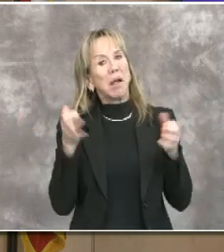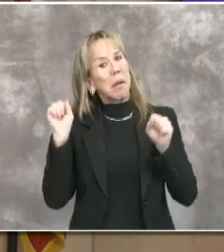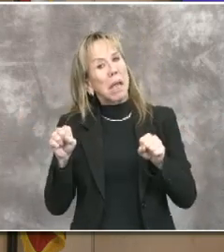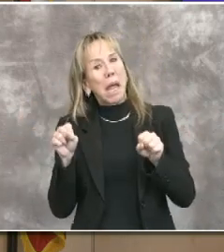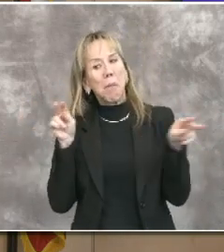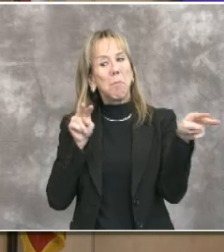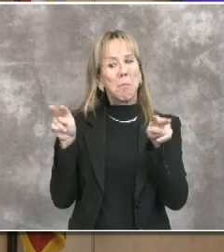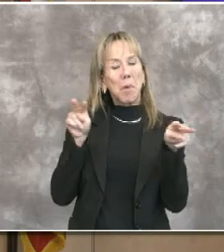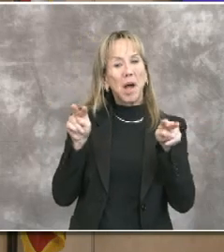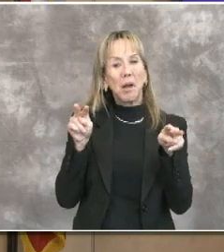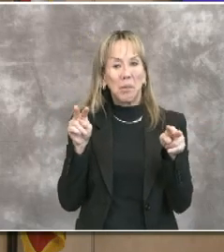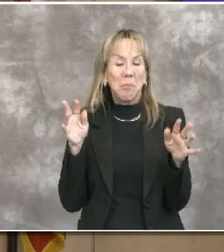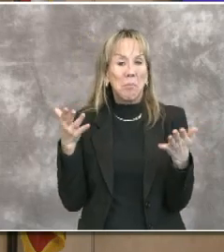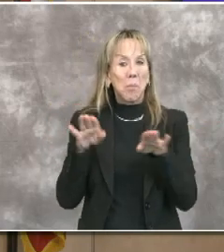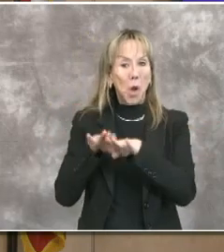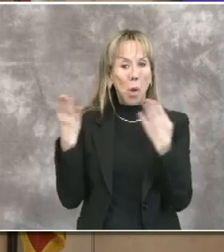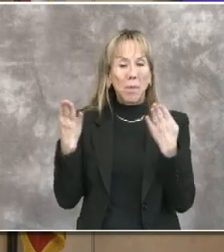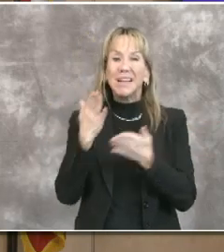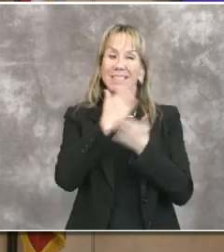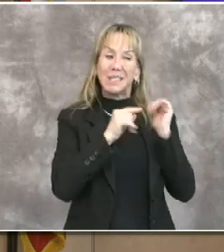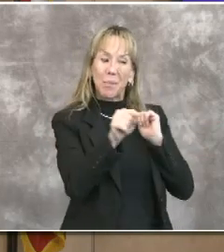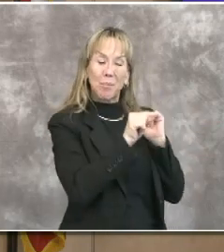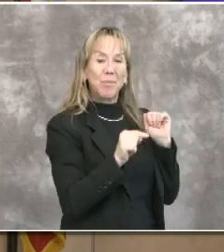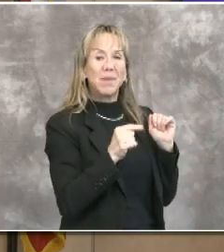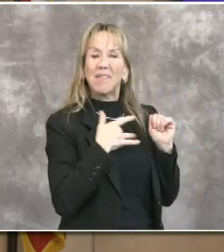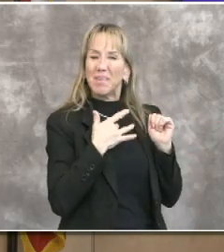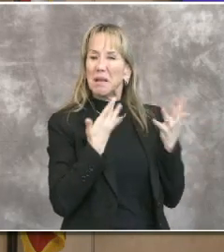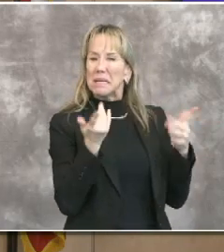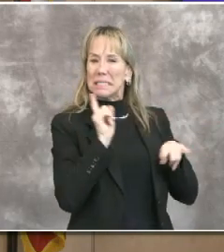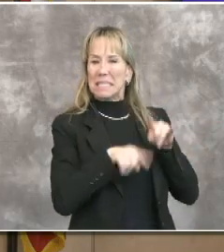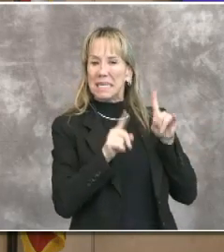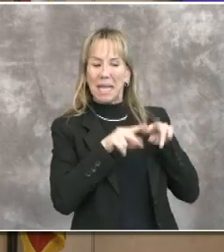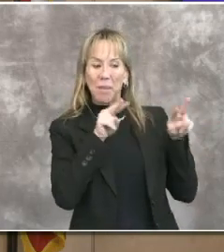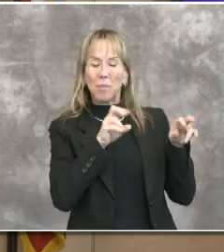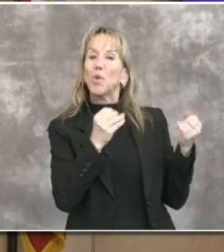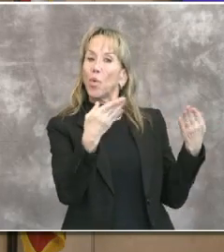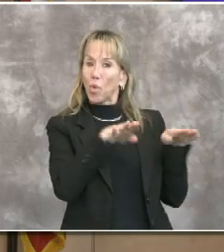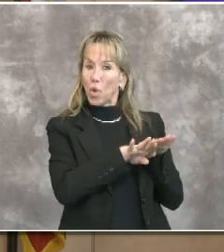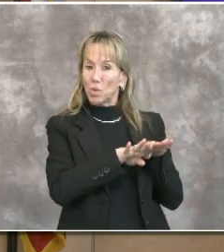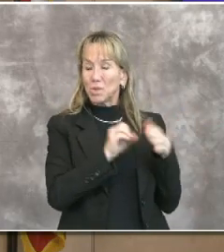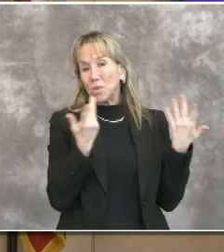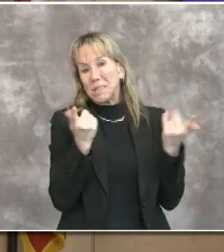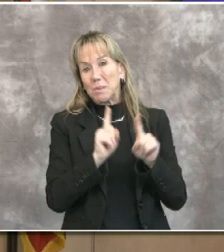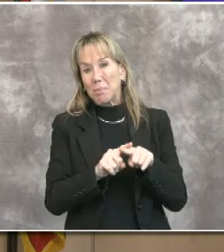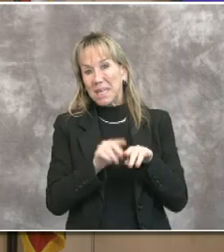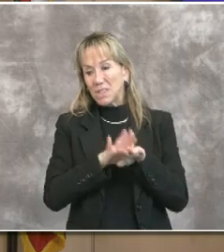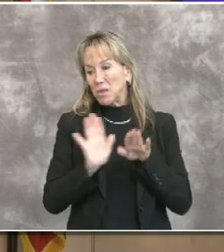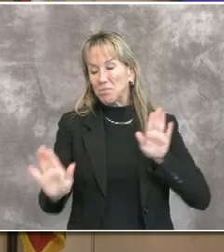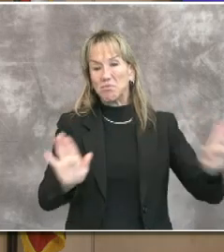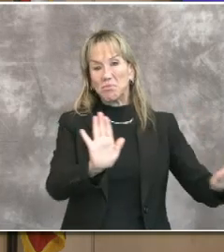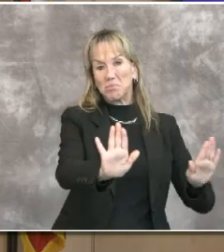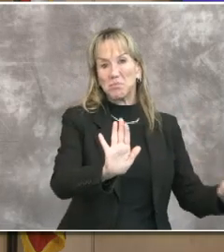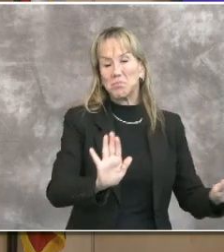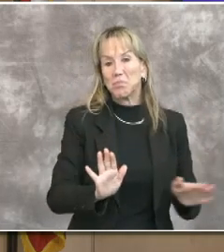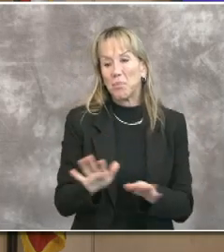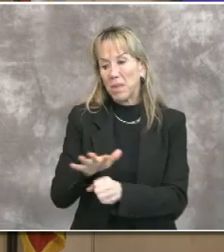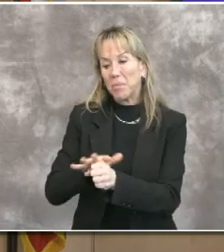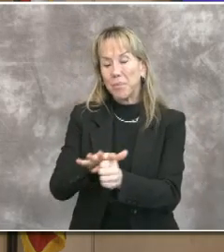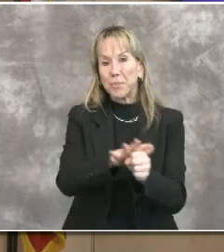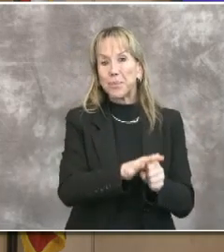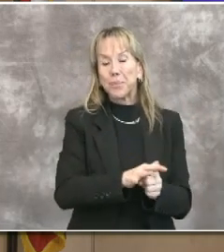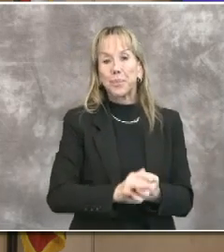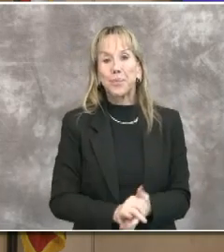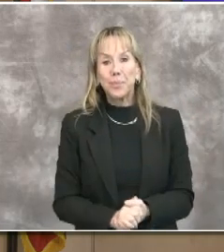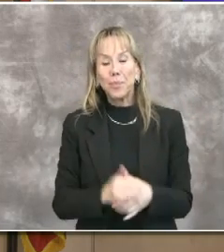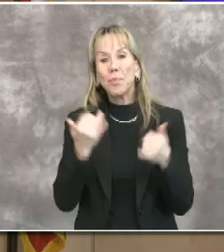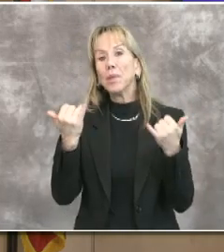ability to be more restrictive than the county public health orders, but not less restrictive. Now, as we move forward, we are ready to